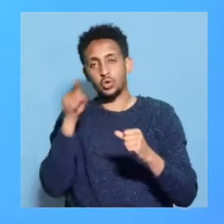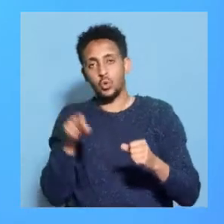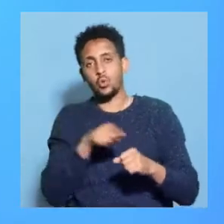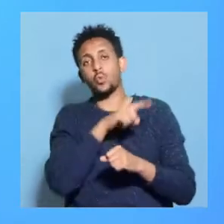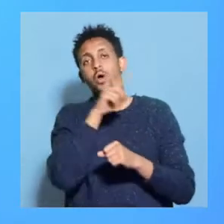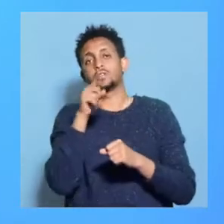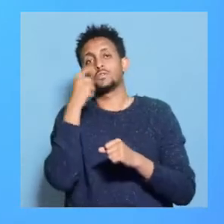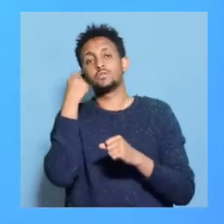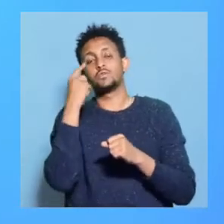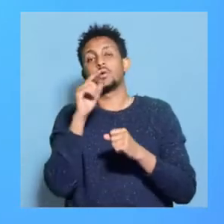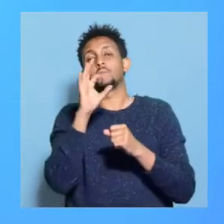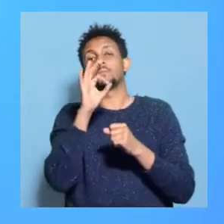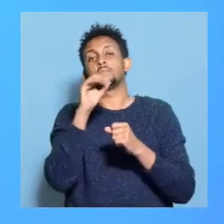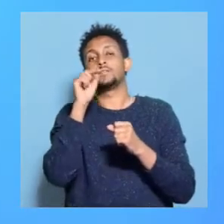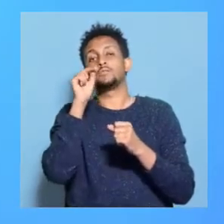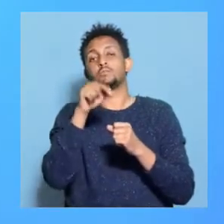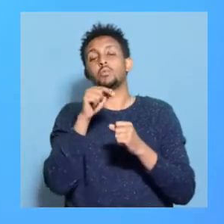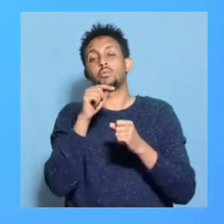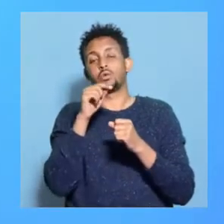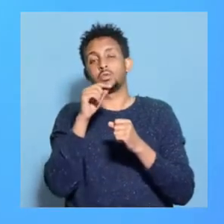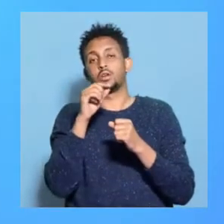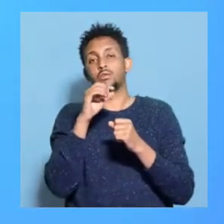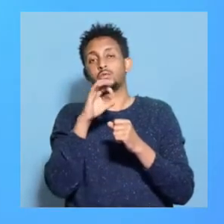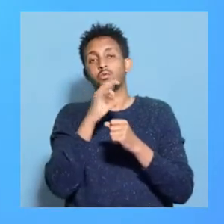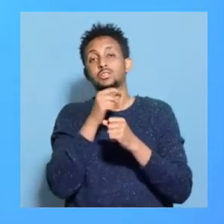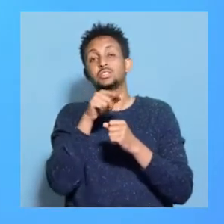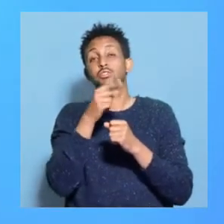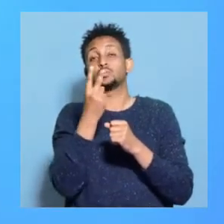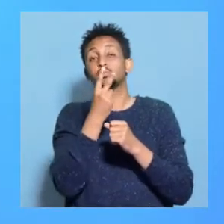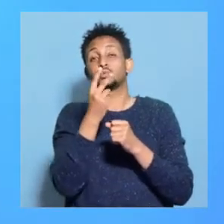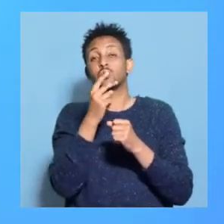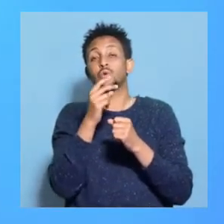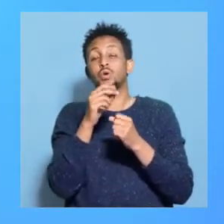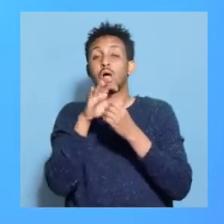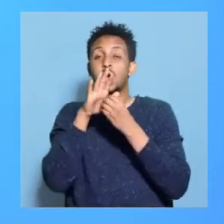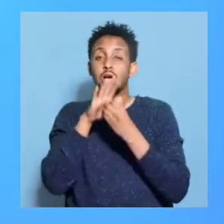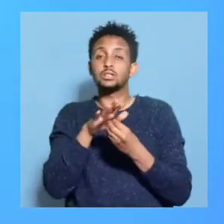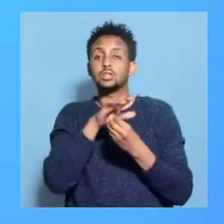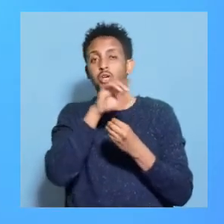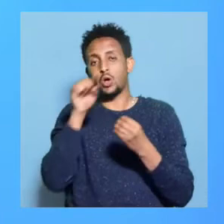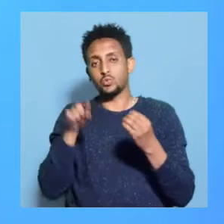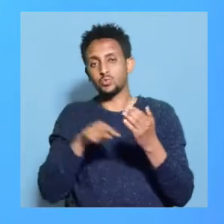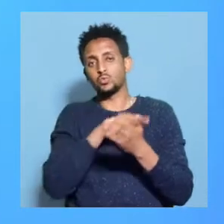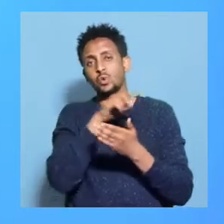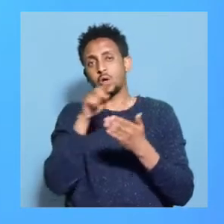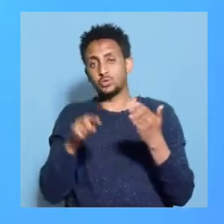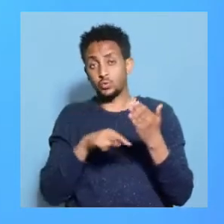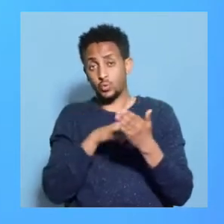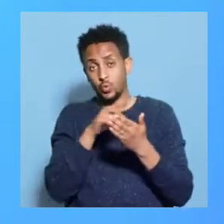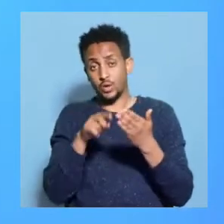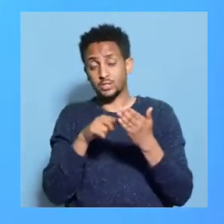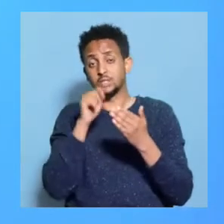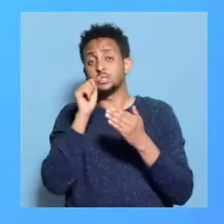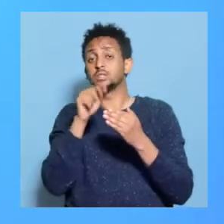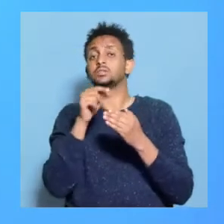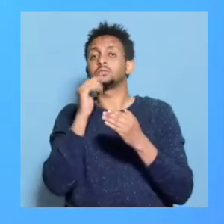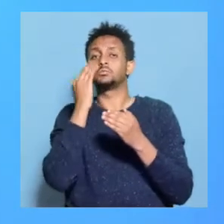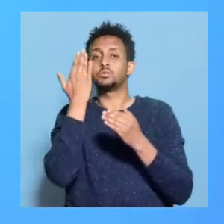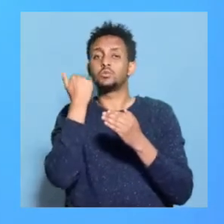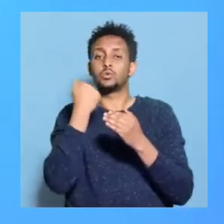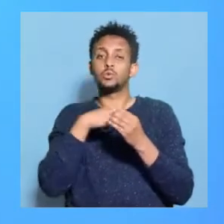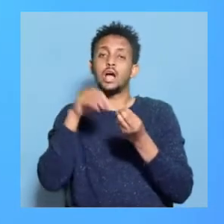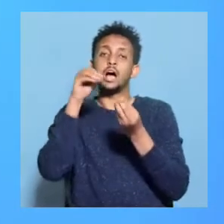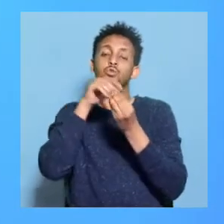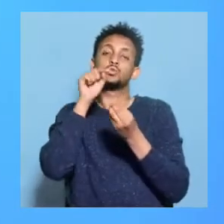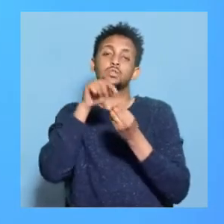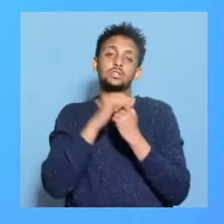clockwise from the pivotal point. And these two are acting counterclockwise or anti-clockwise. Therefore, we should have to add